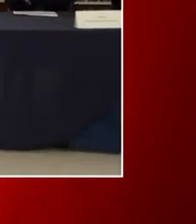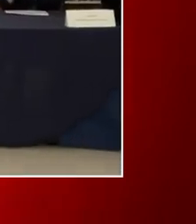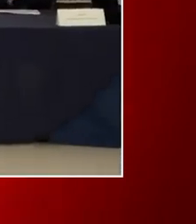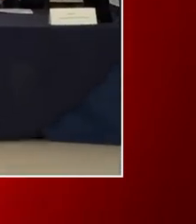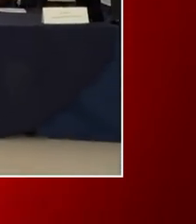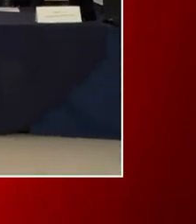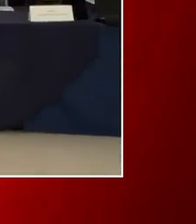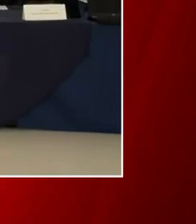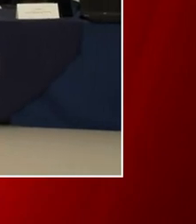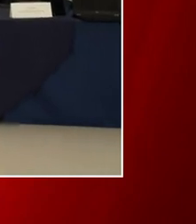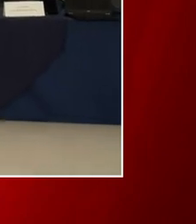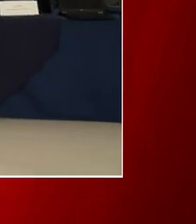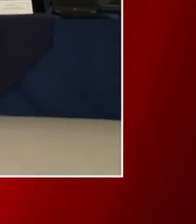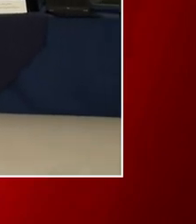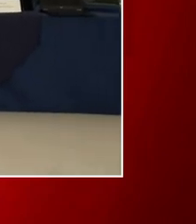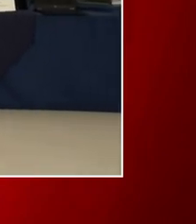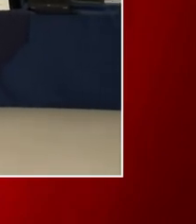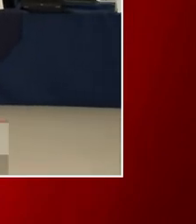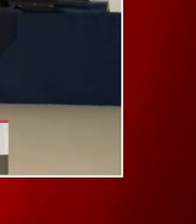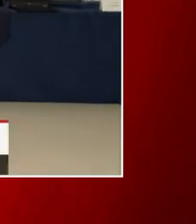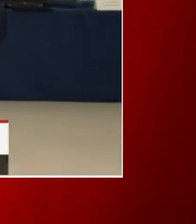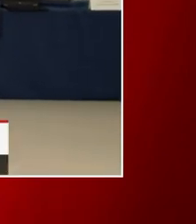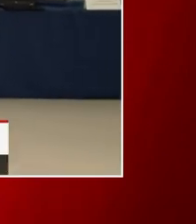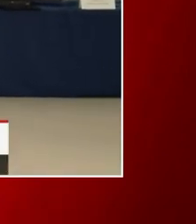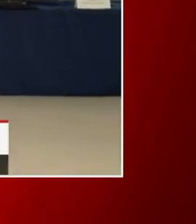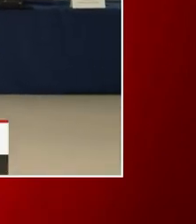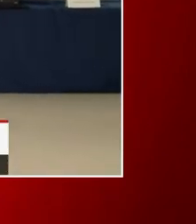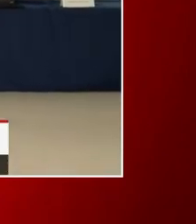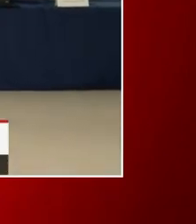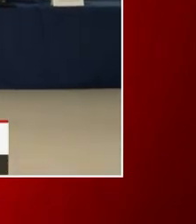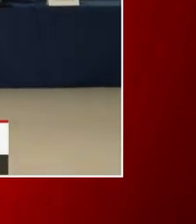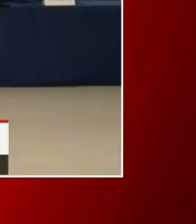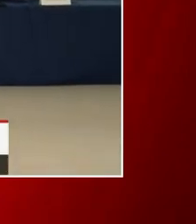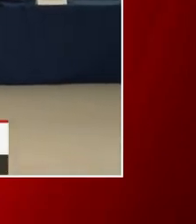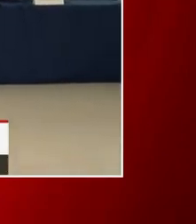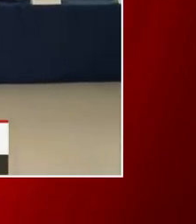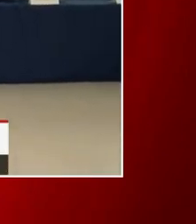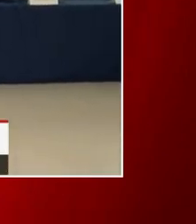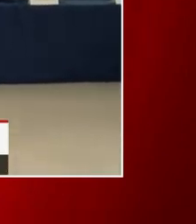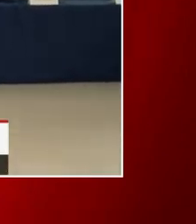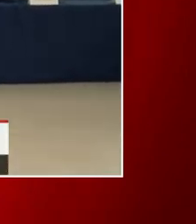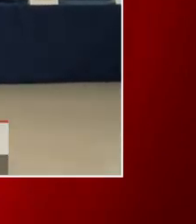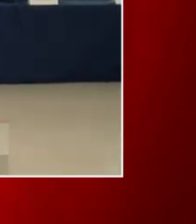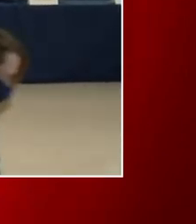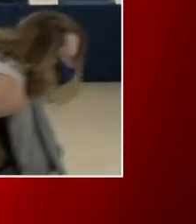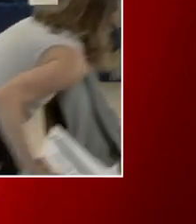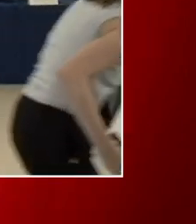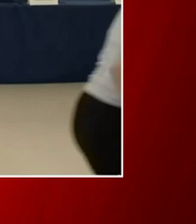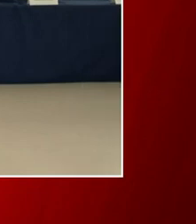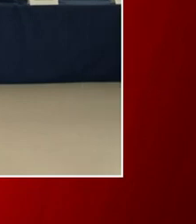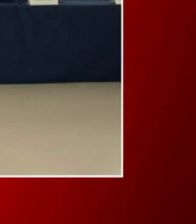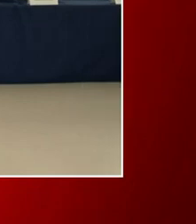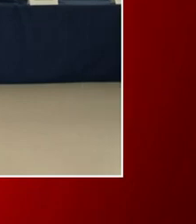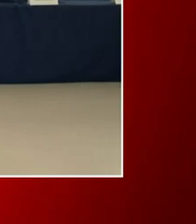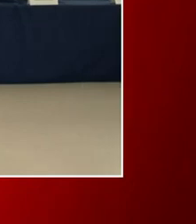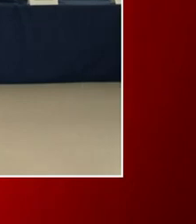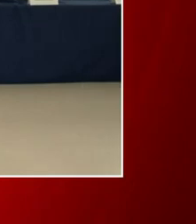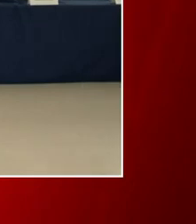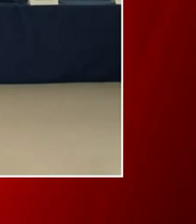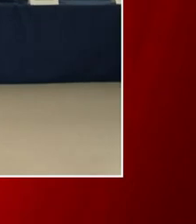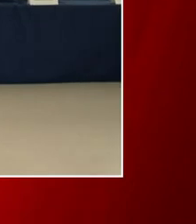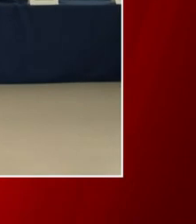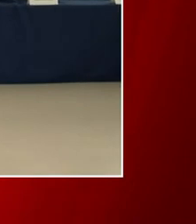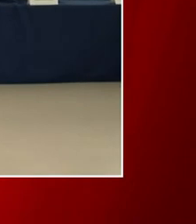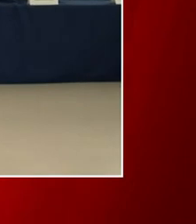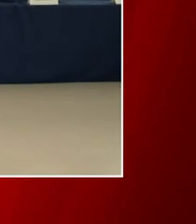As a representative of her fellow students who will be starting school this